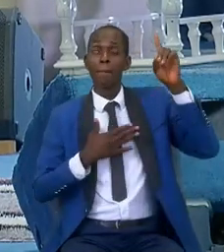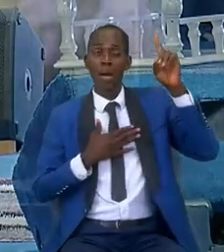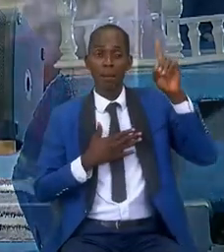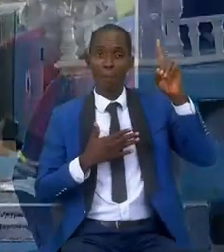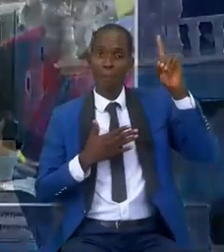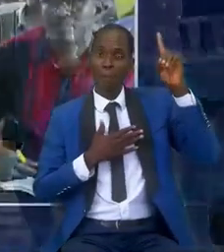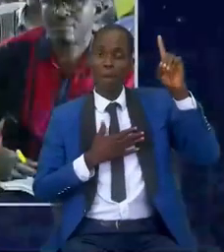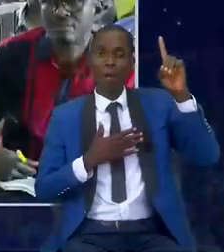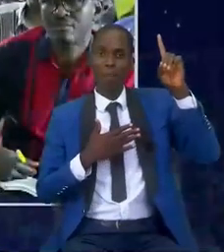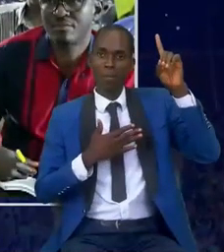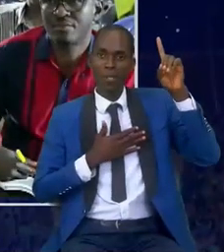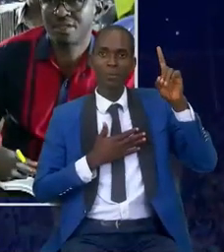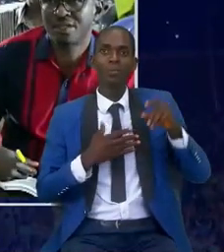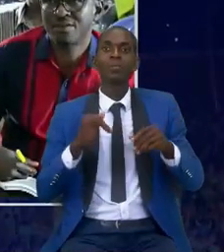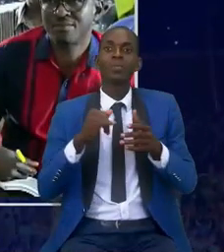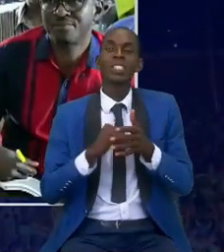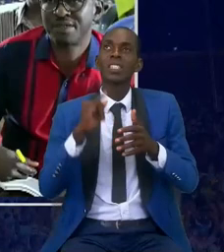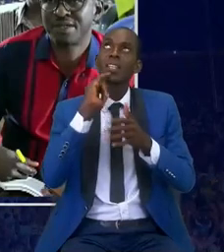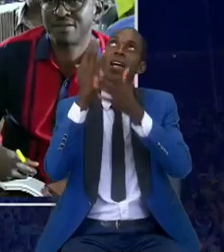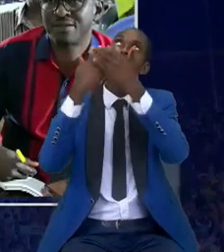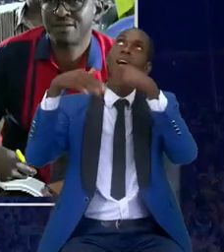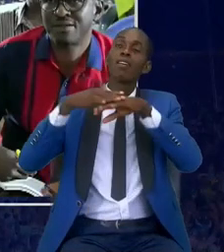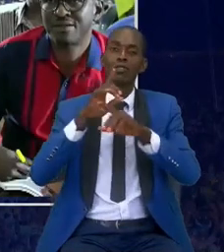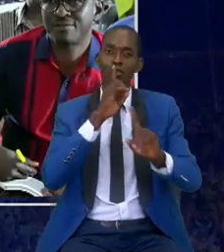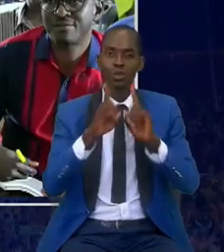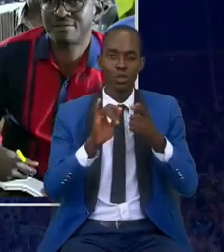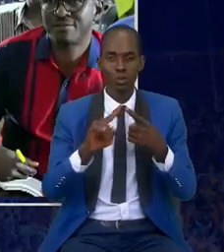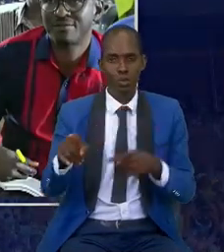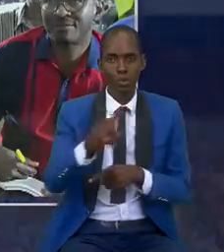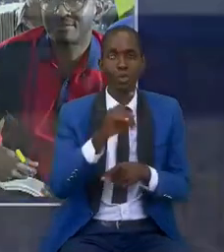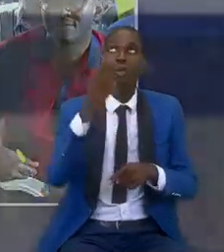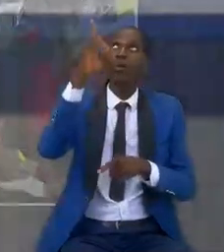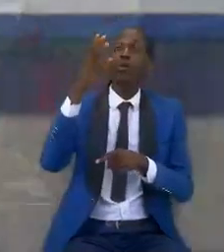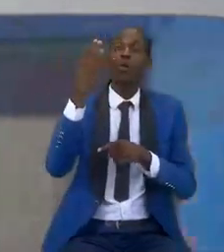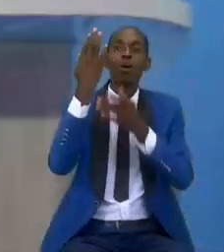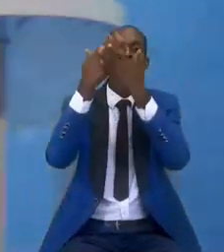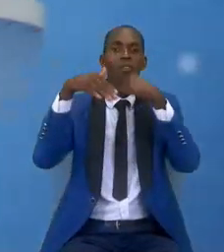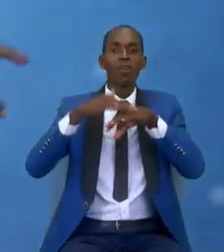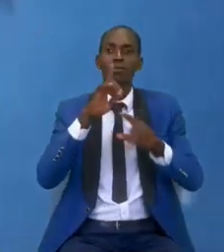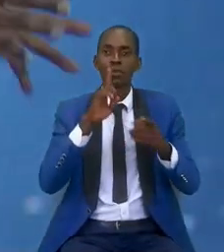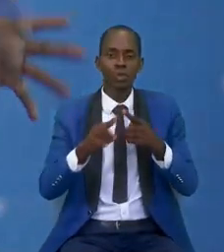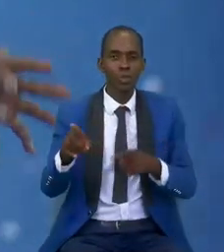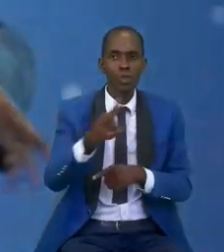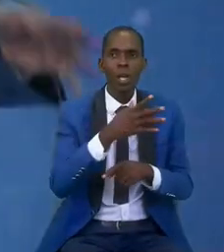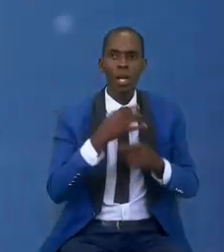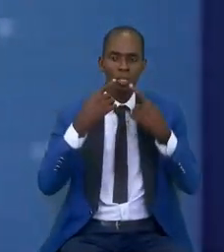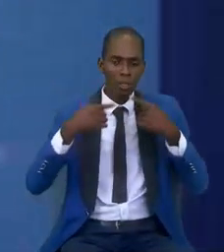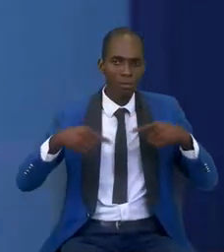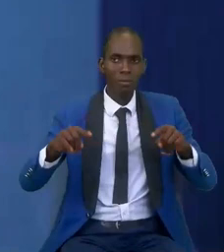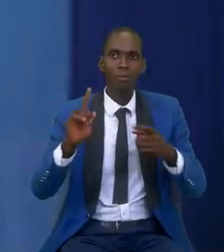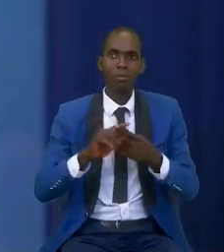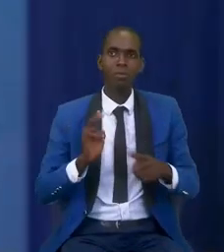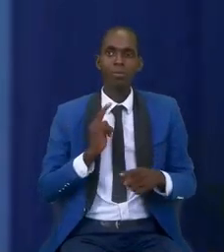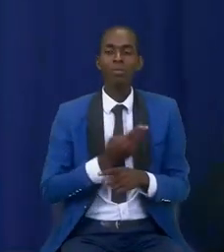of Heaven talking in and declaring to us and he says my counsel shall